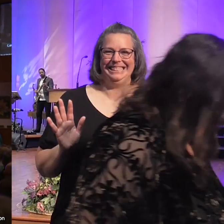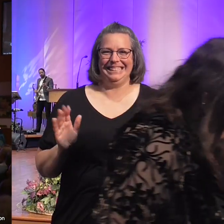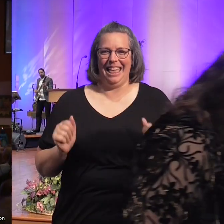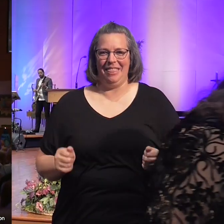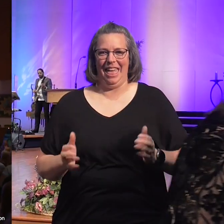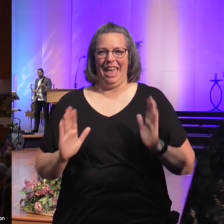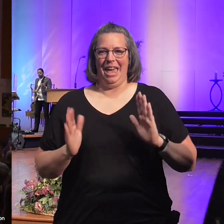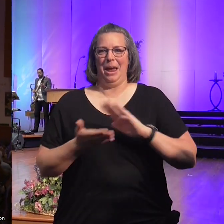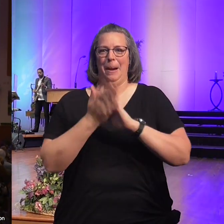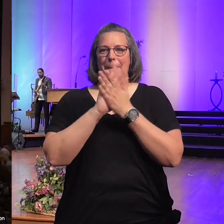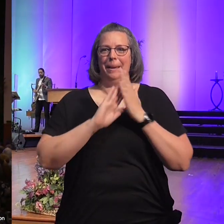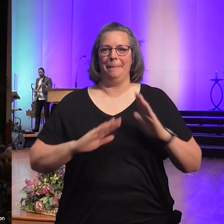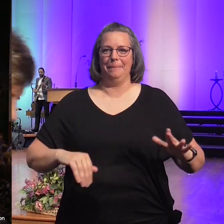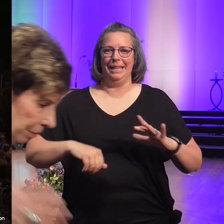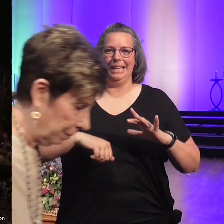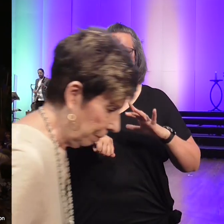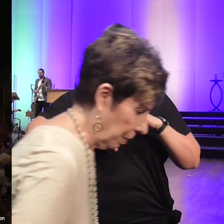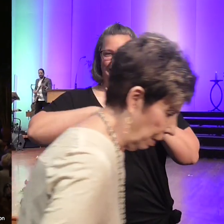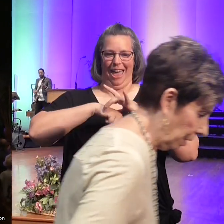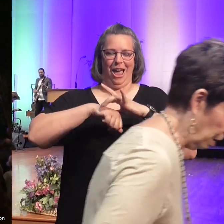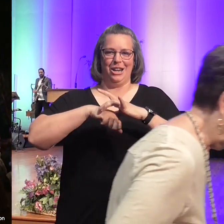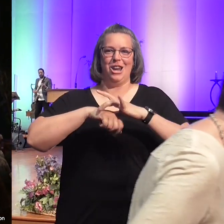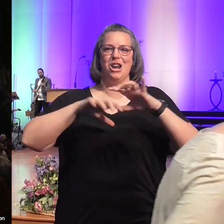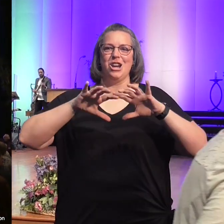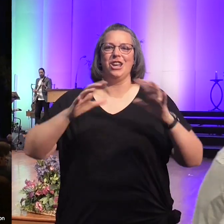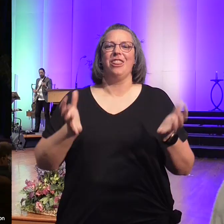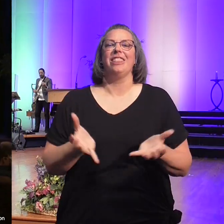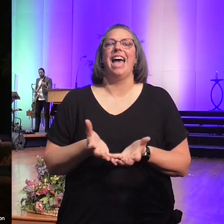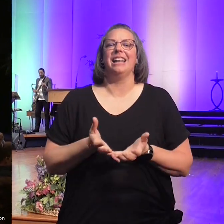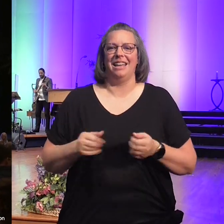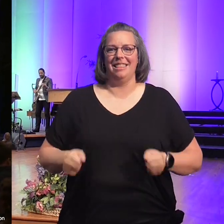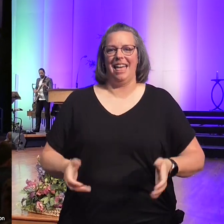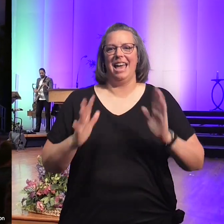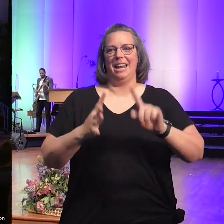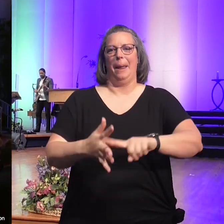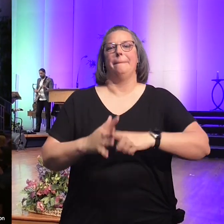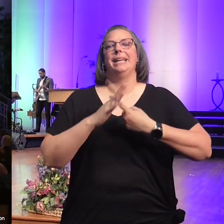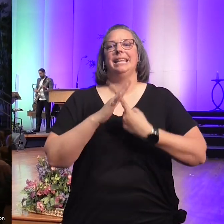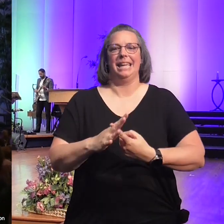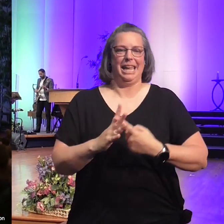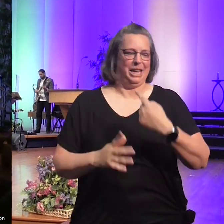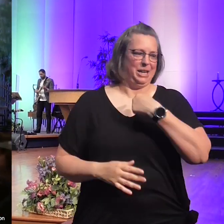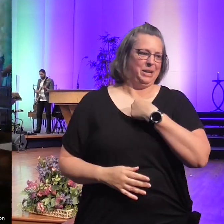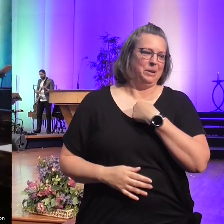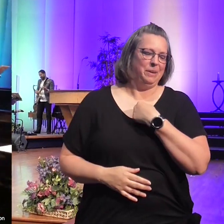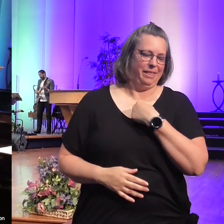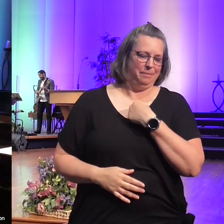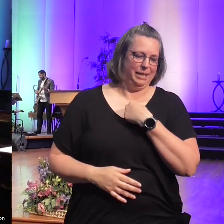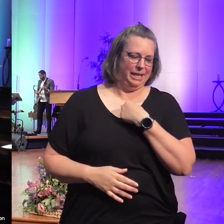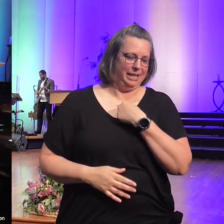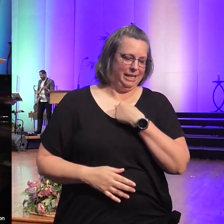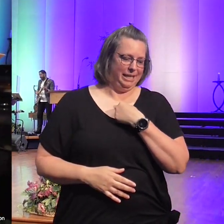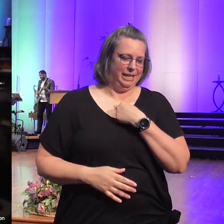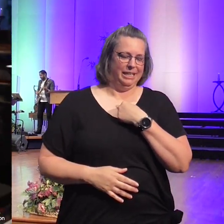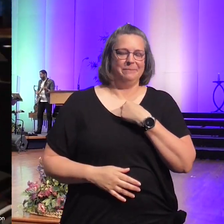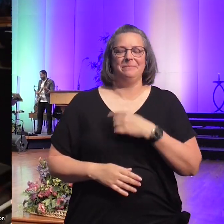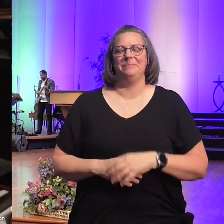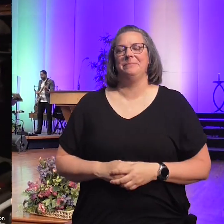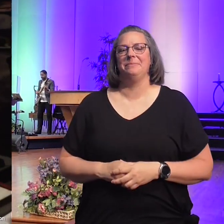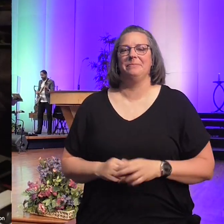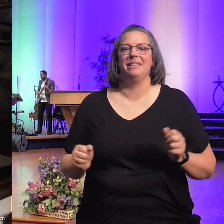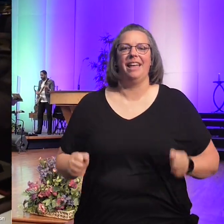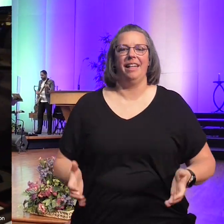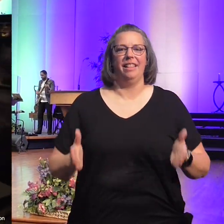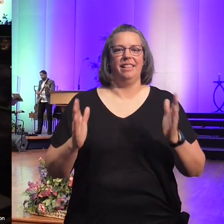Let there be peace on earth, and let it begin with me.